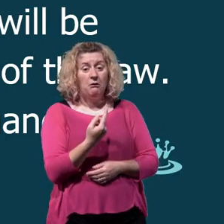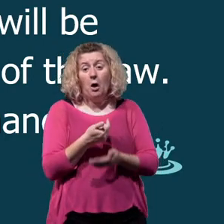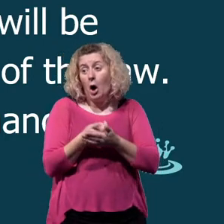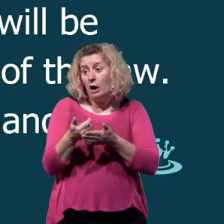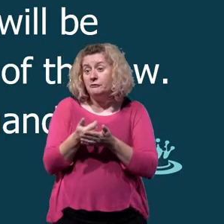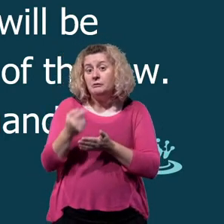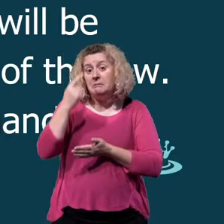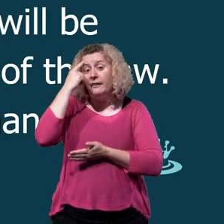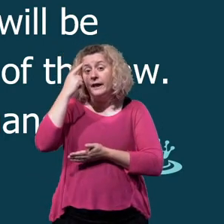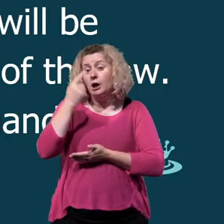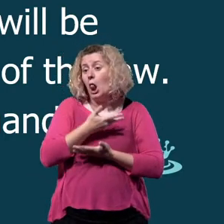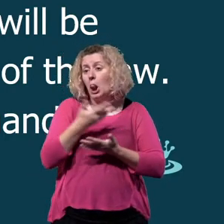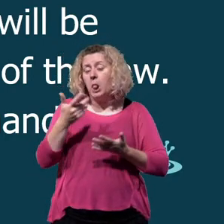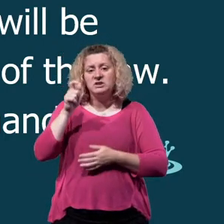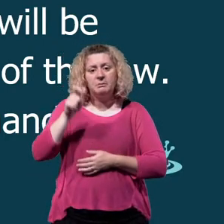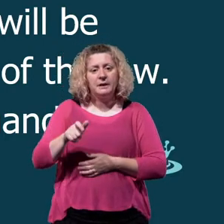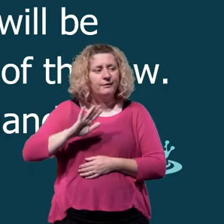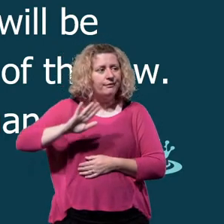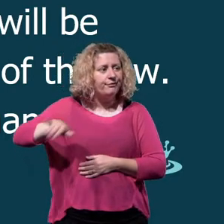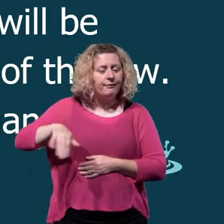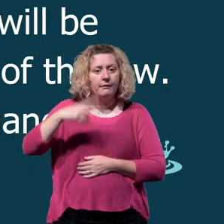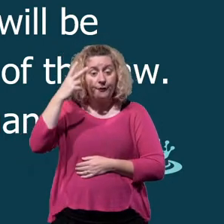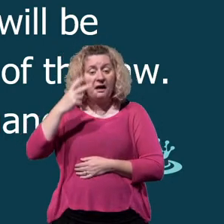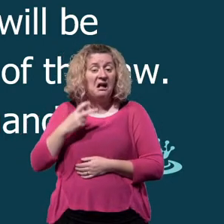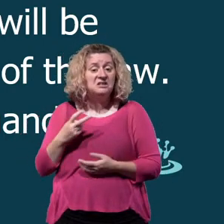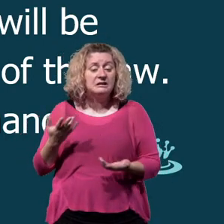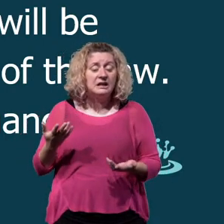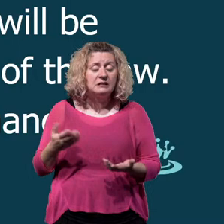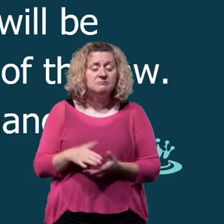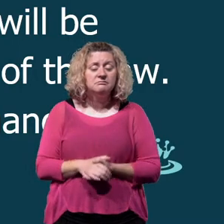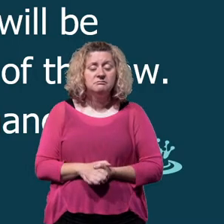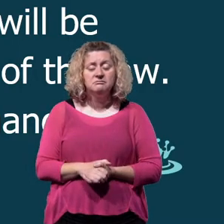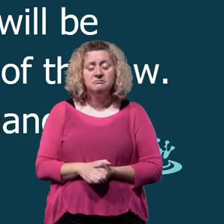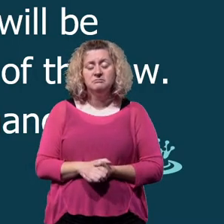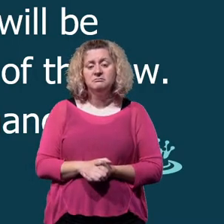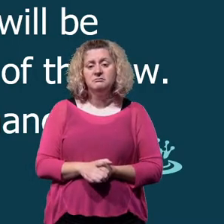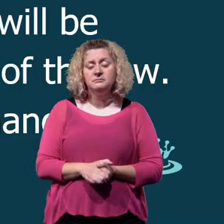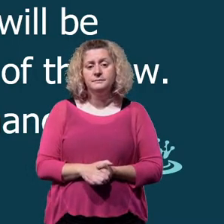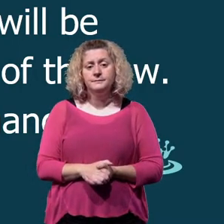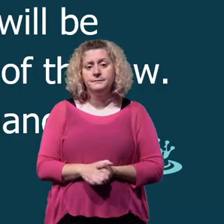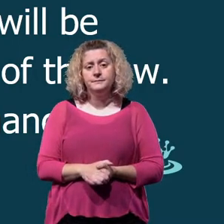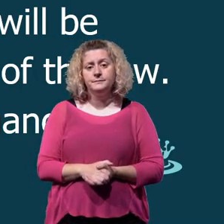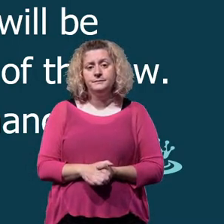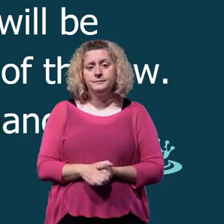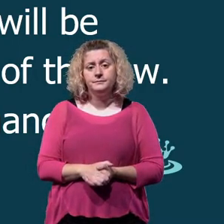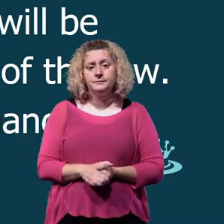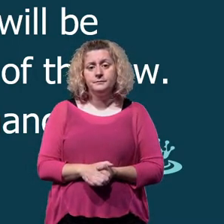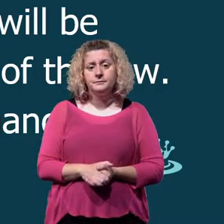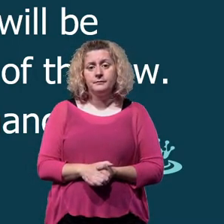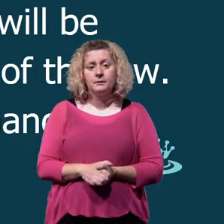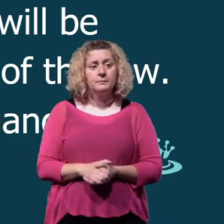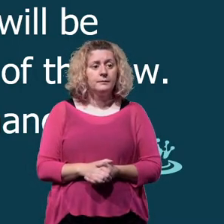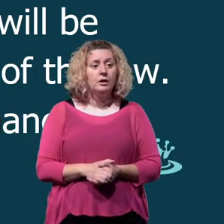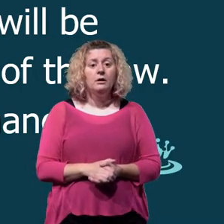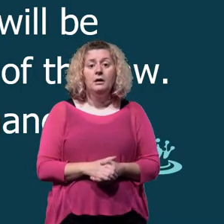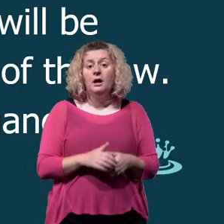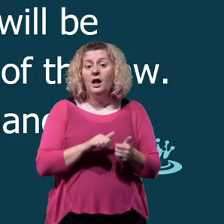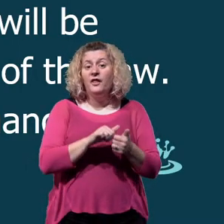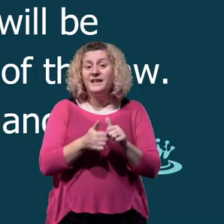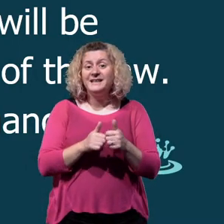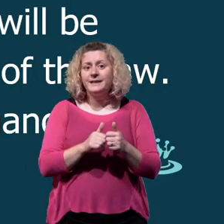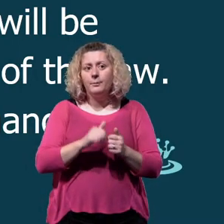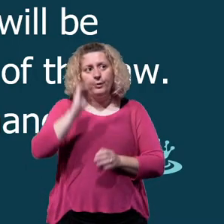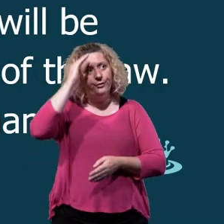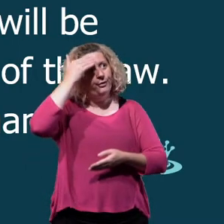to be serving. And then as we come on, because the disciples are still so blind, Jesus teaches the lesson